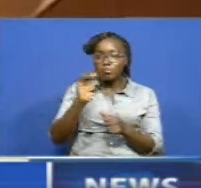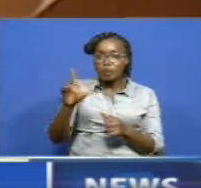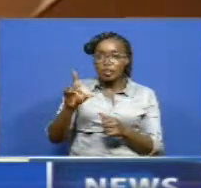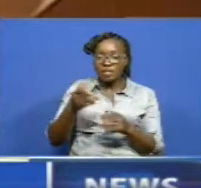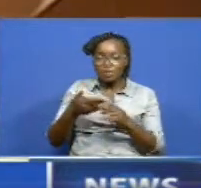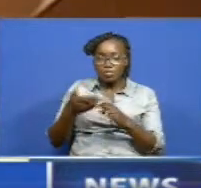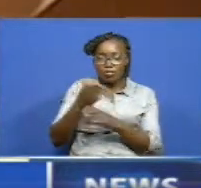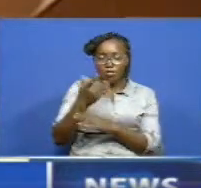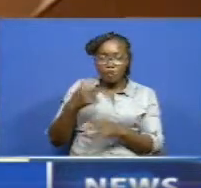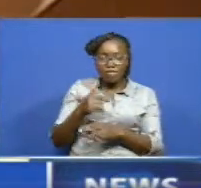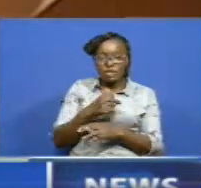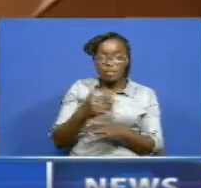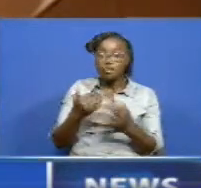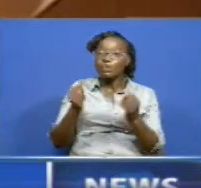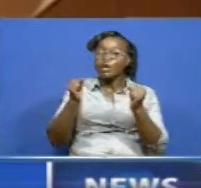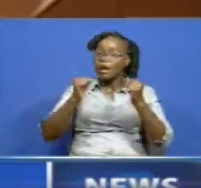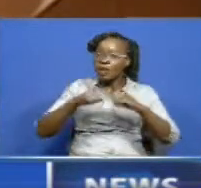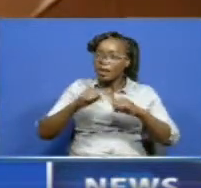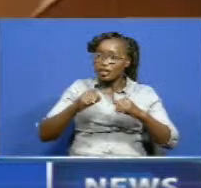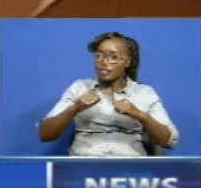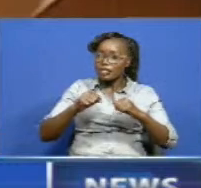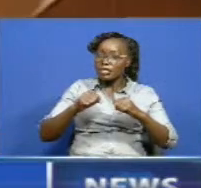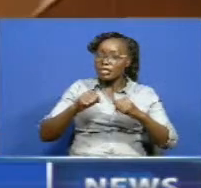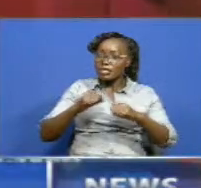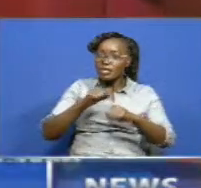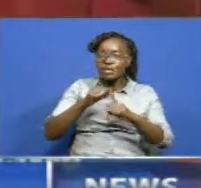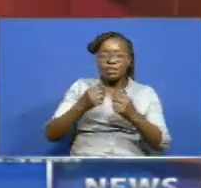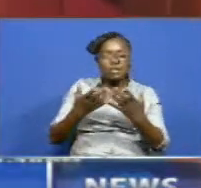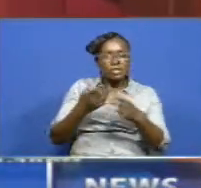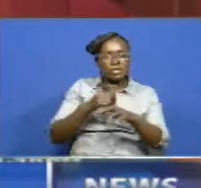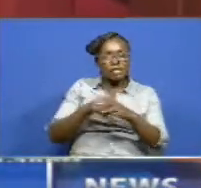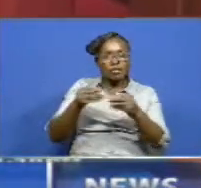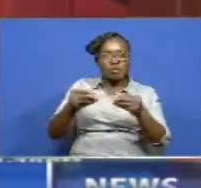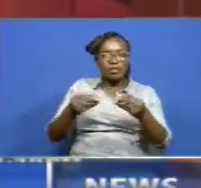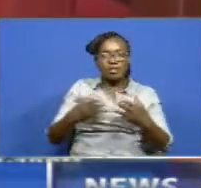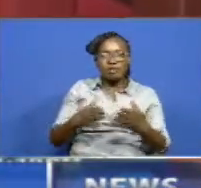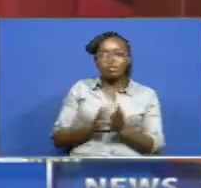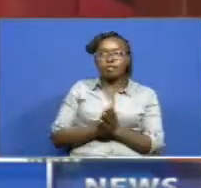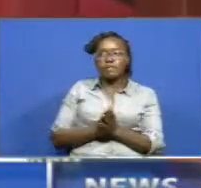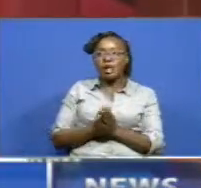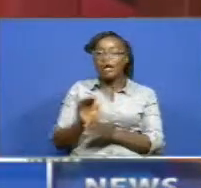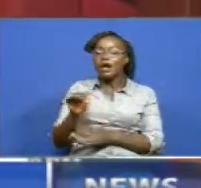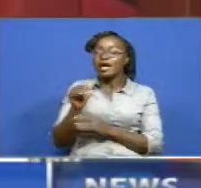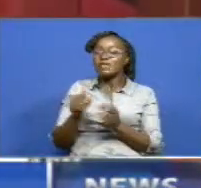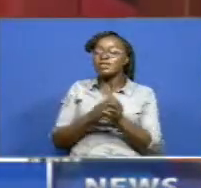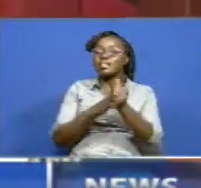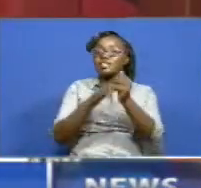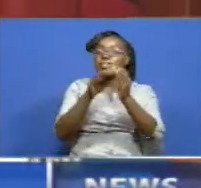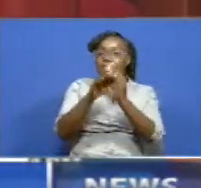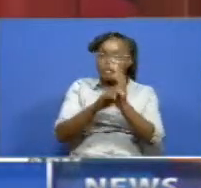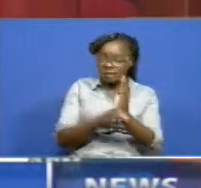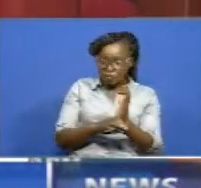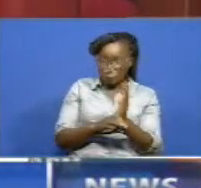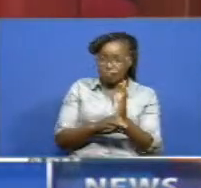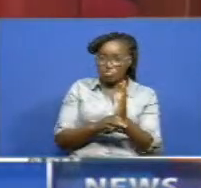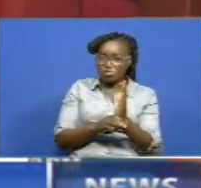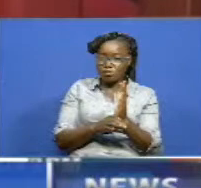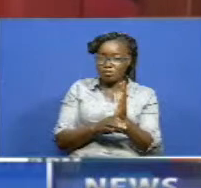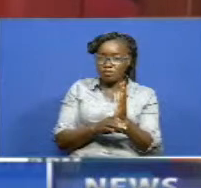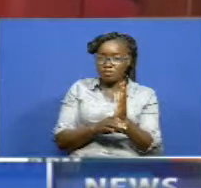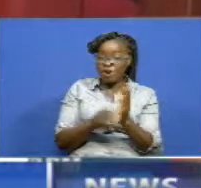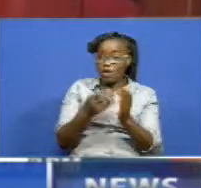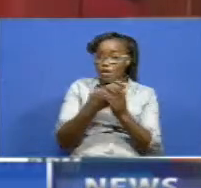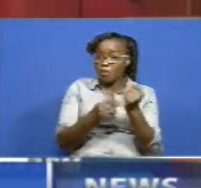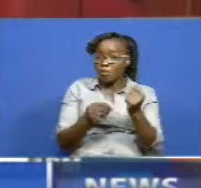Mr. Speaker, I want to agree. Let us be given some bit of time. And I want to urge the leadership, Mr. Speaker, both